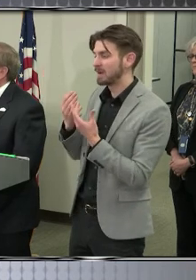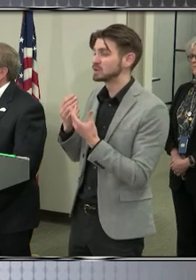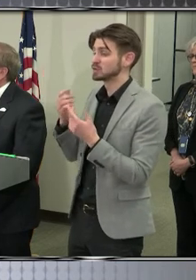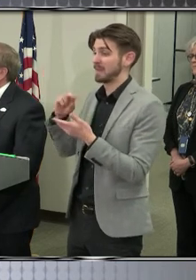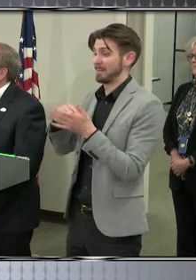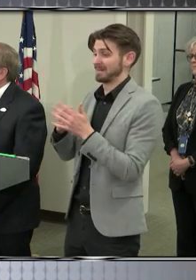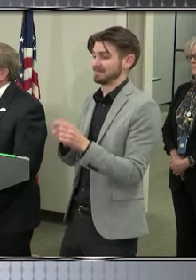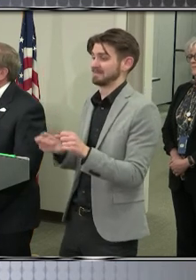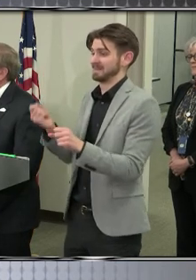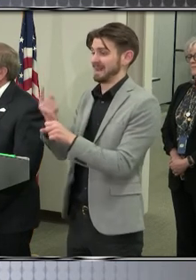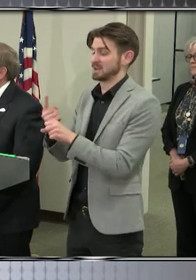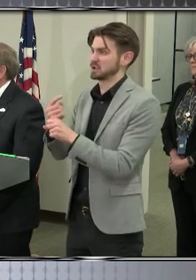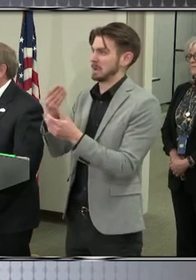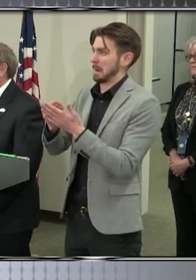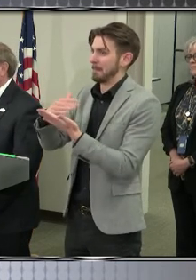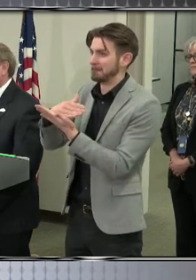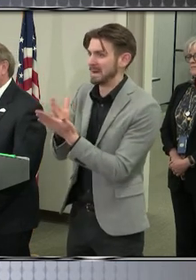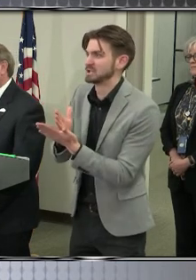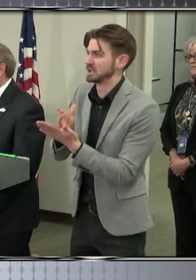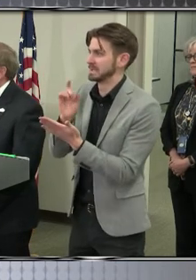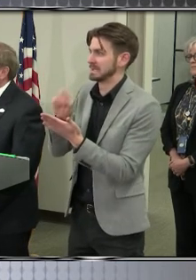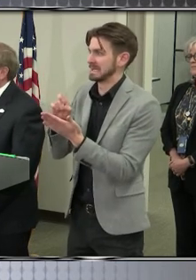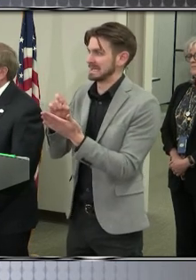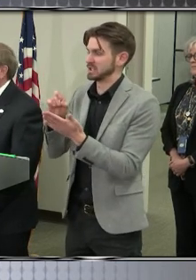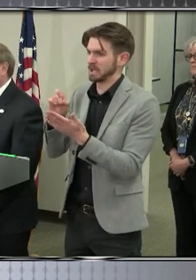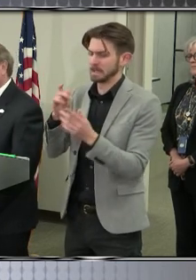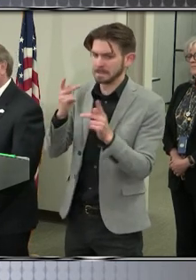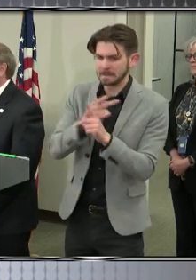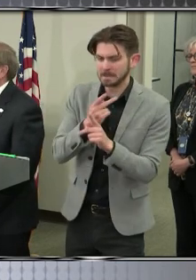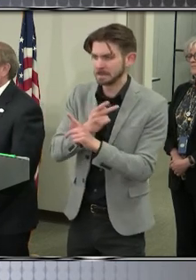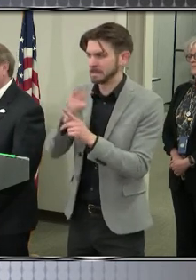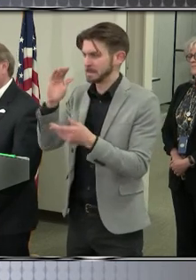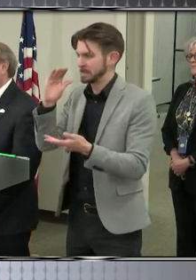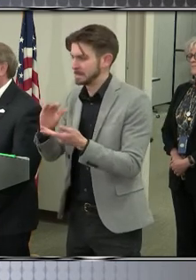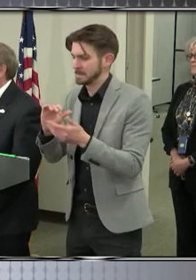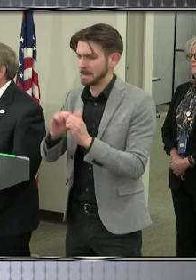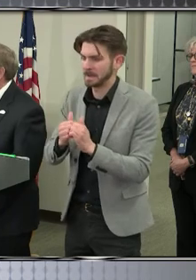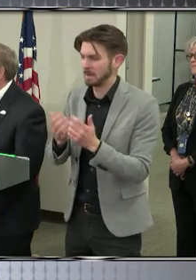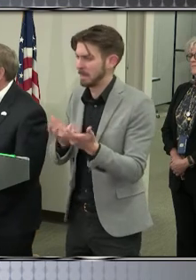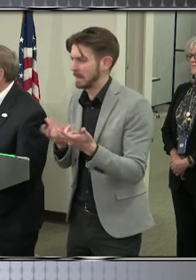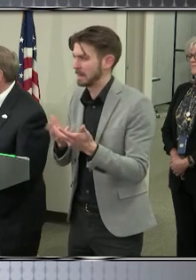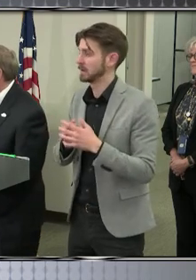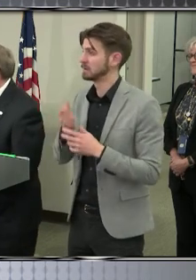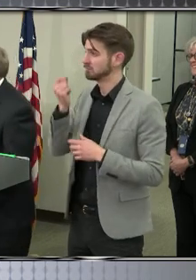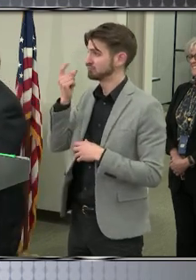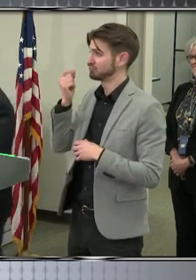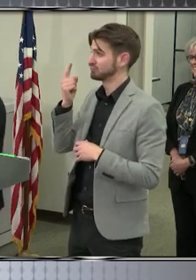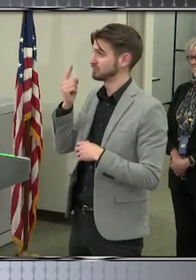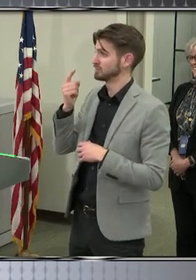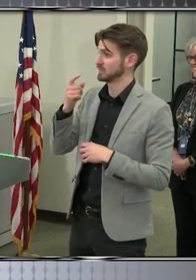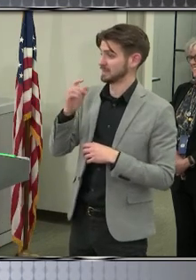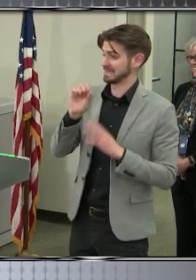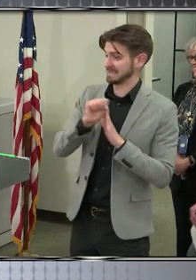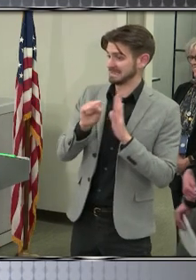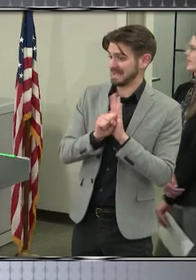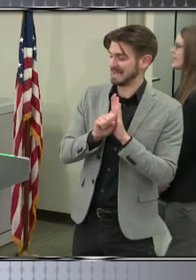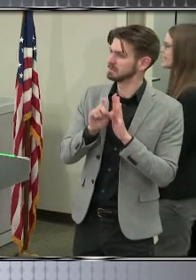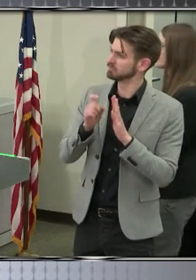scrutinize the budget and make decisions, because unlike the federal government, we have to have a balanced budget.